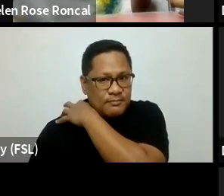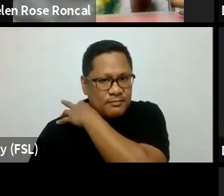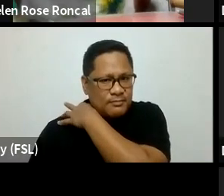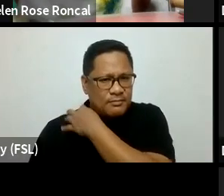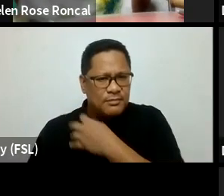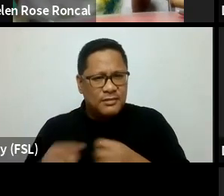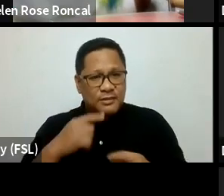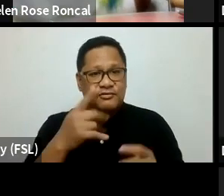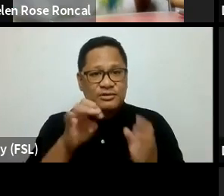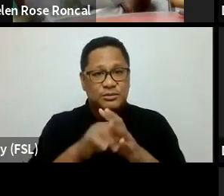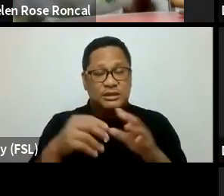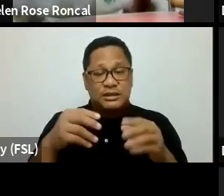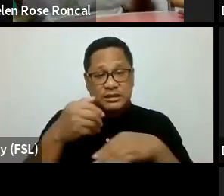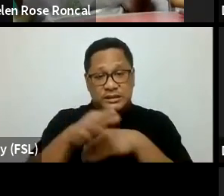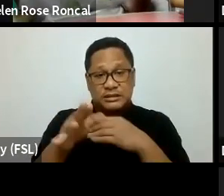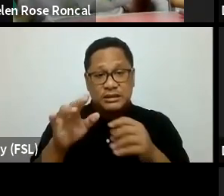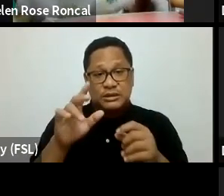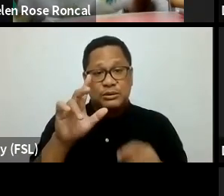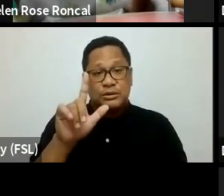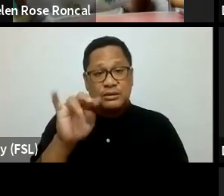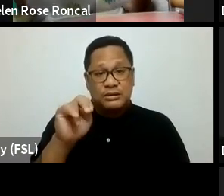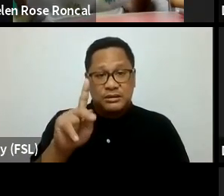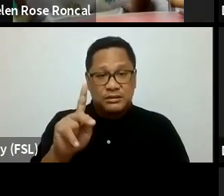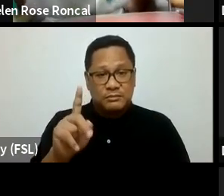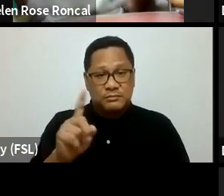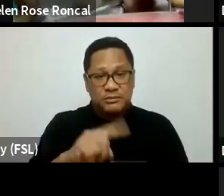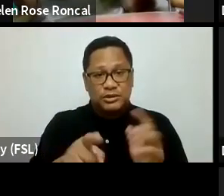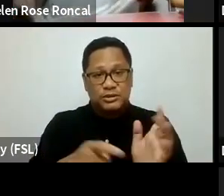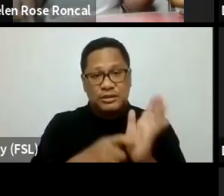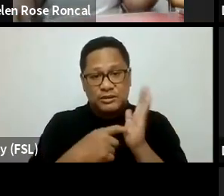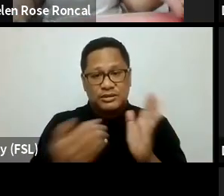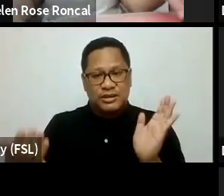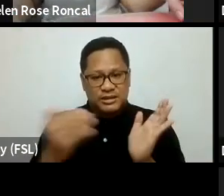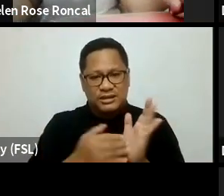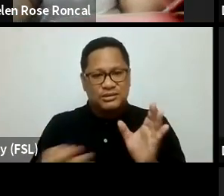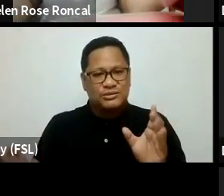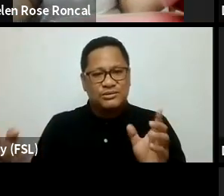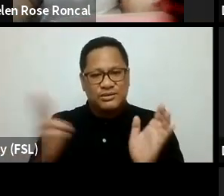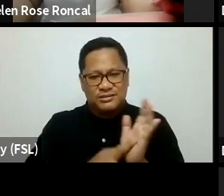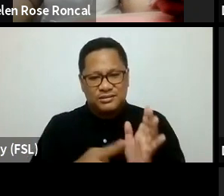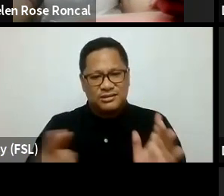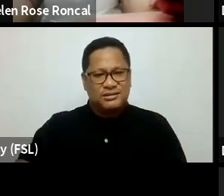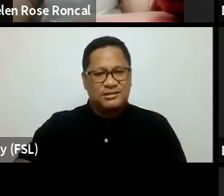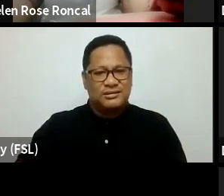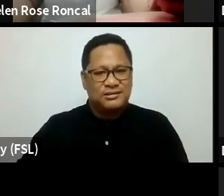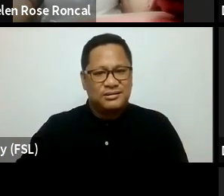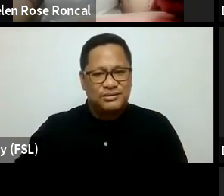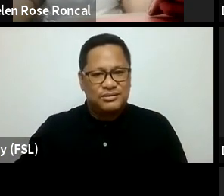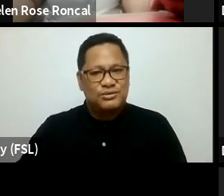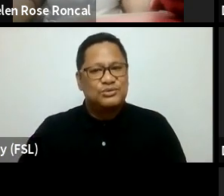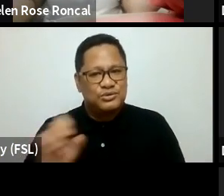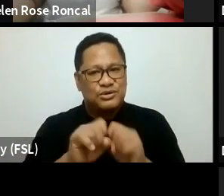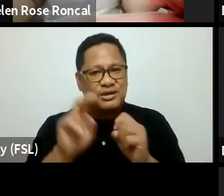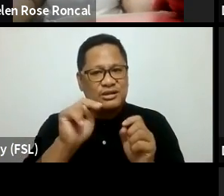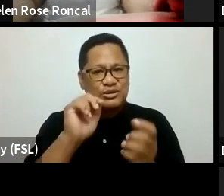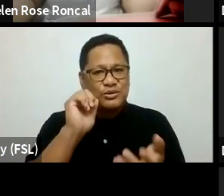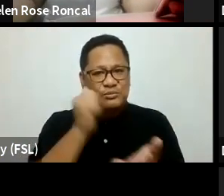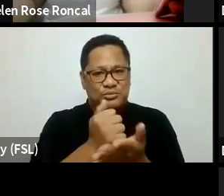the link, but it required them to register again, which I needed to approve.